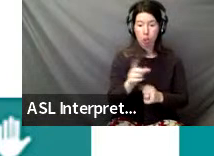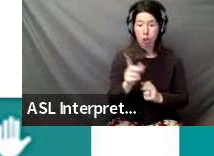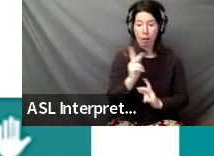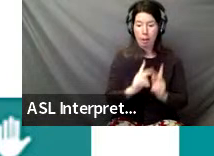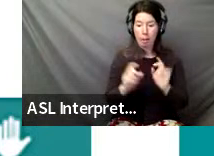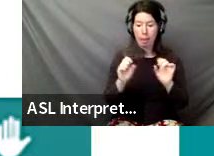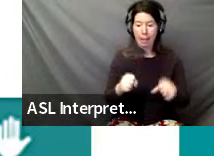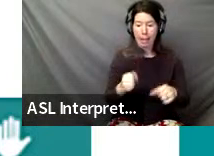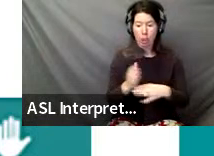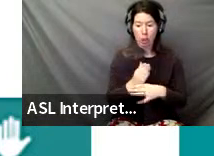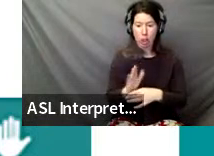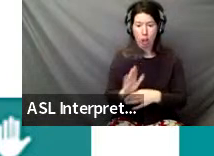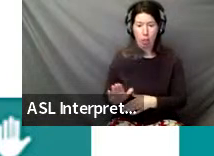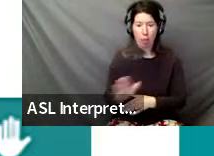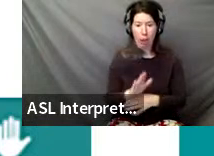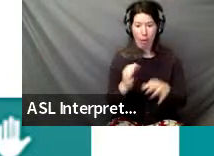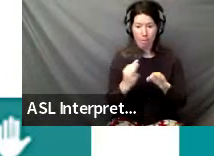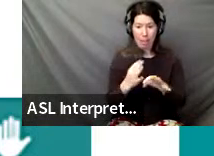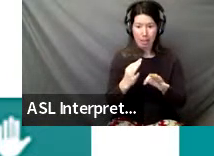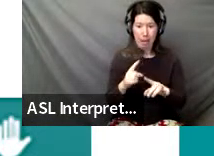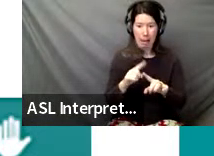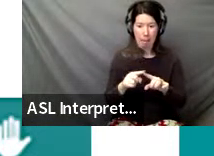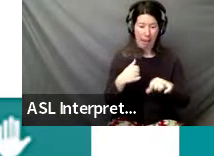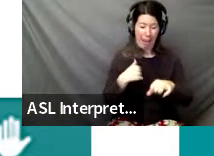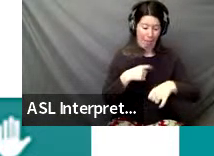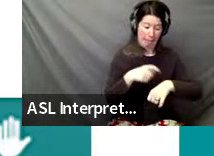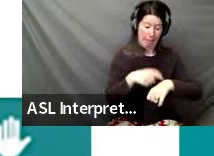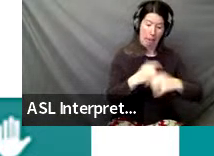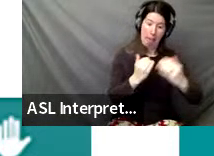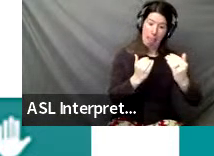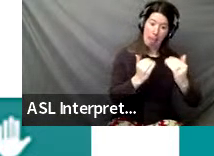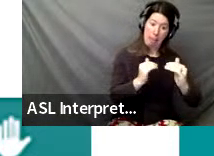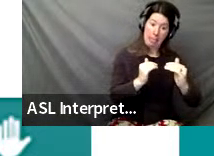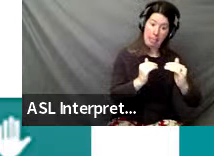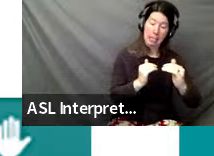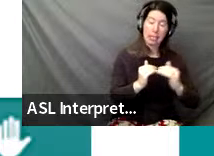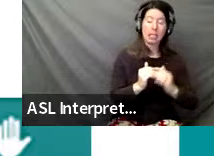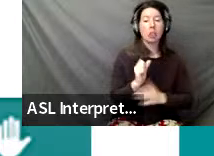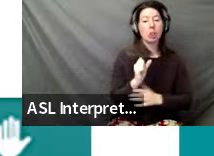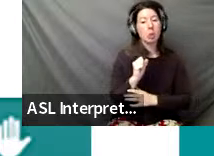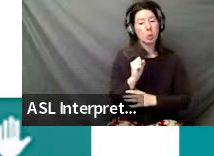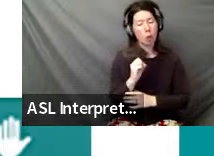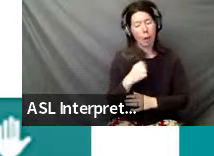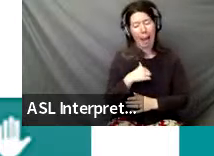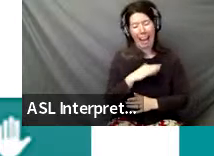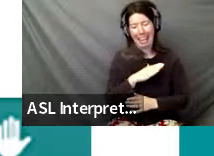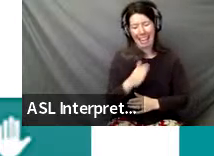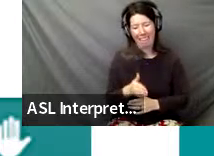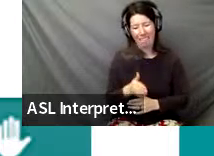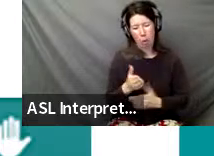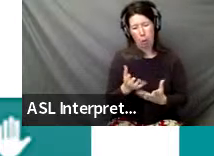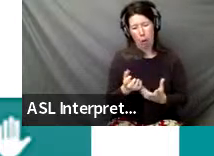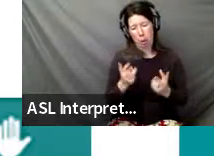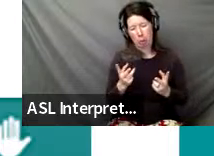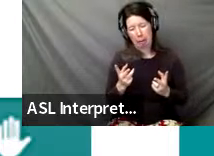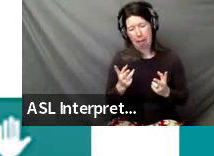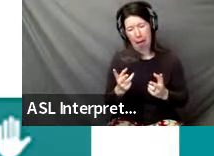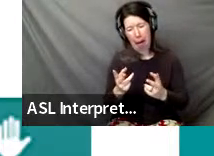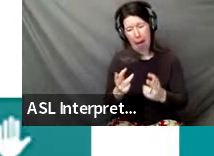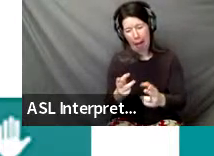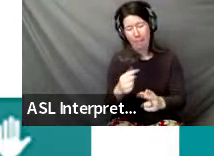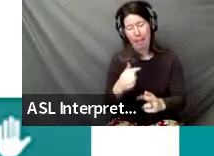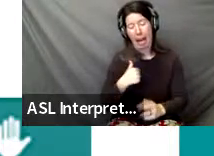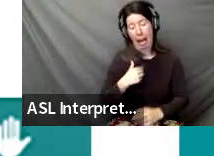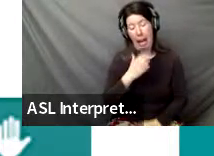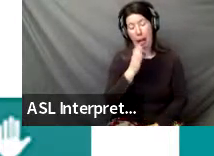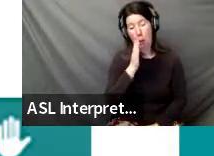their feedback, but we do have a limited amount of time. And so while I never like to have to cut anyone off, I will ask